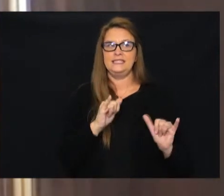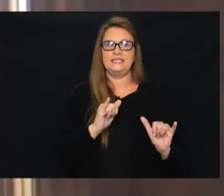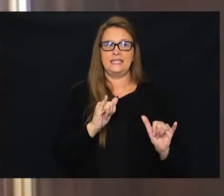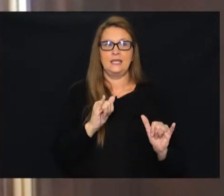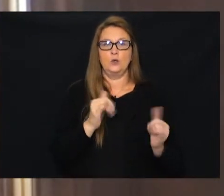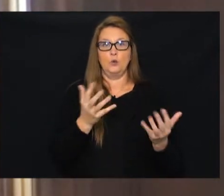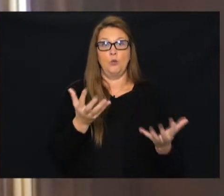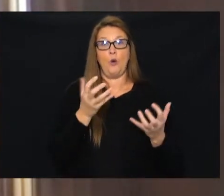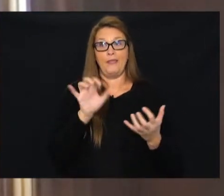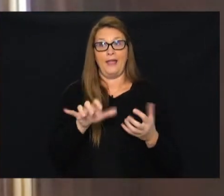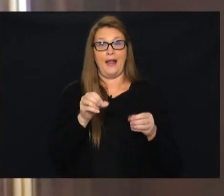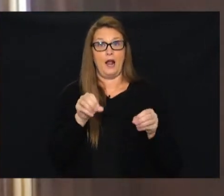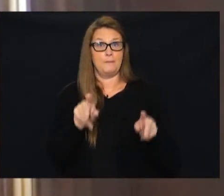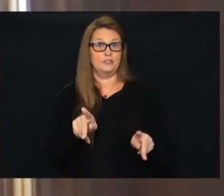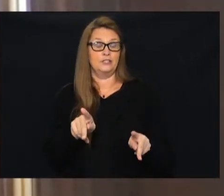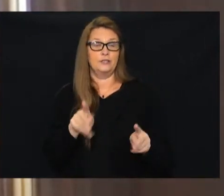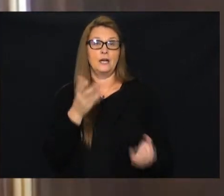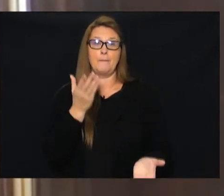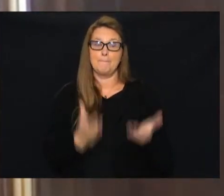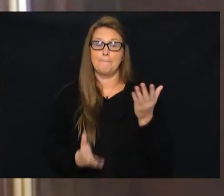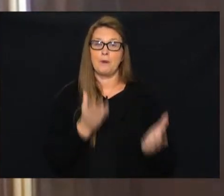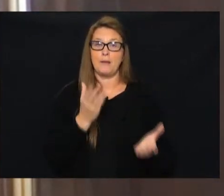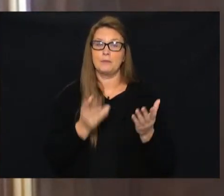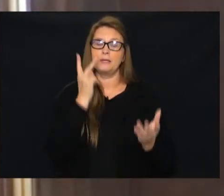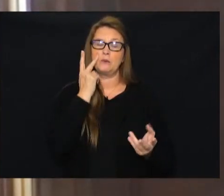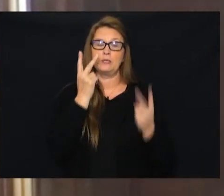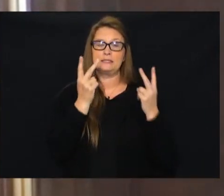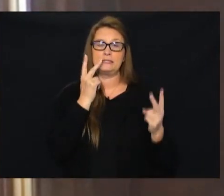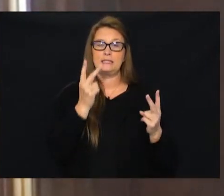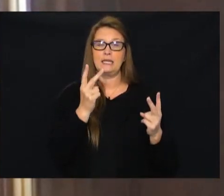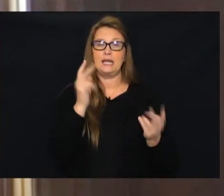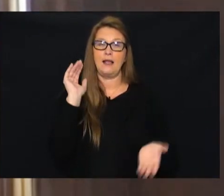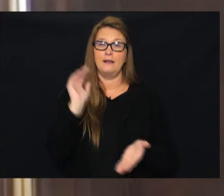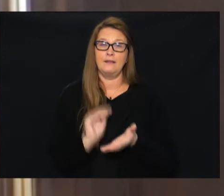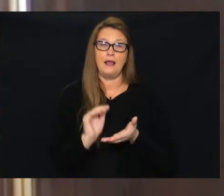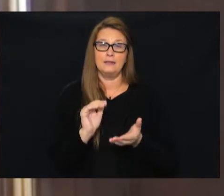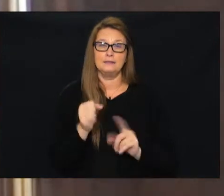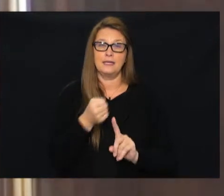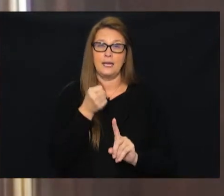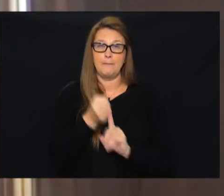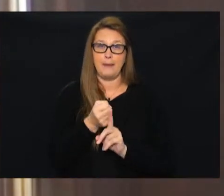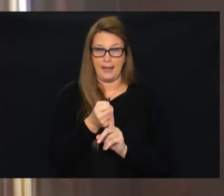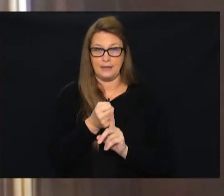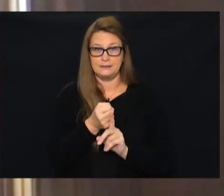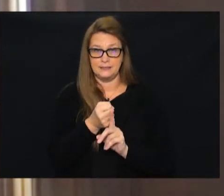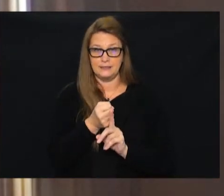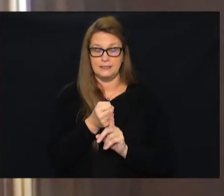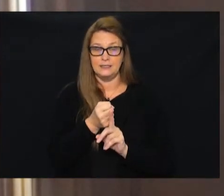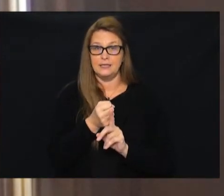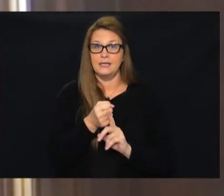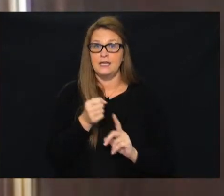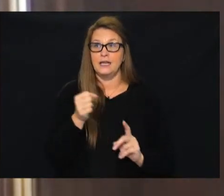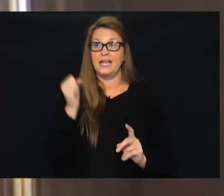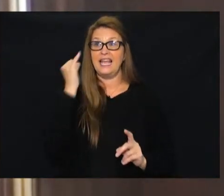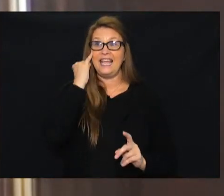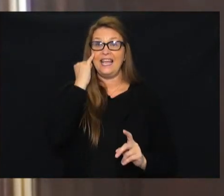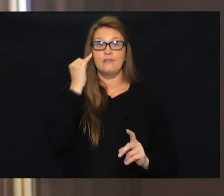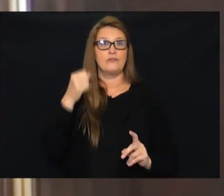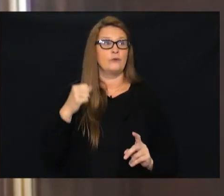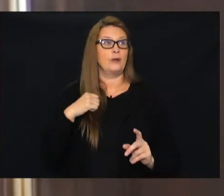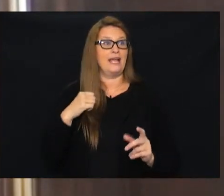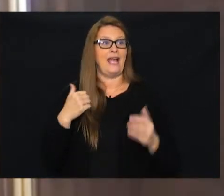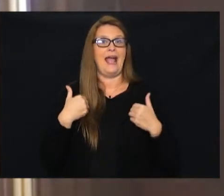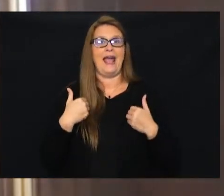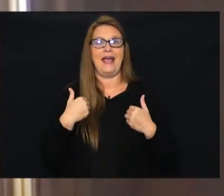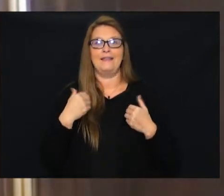that opportunity, it probably will have a little bit less impact on flattening the curve as opposed to if we'd had that opportunity